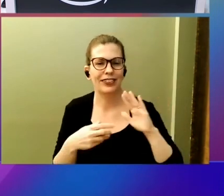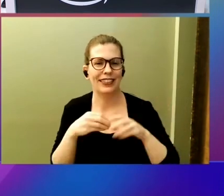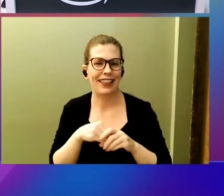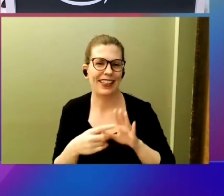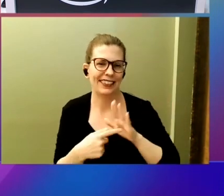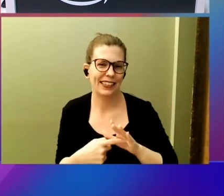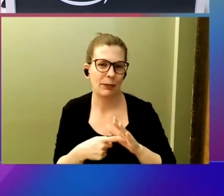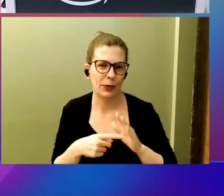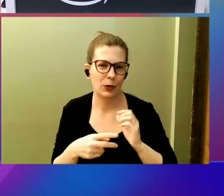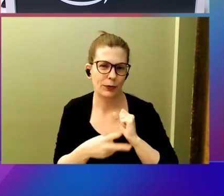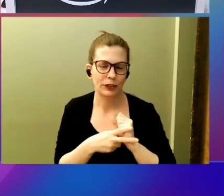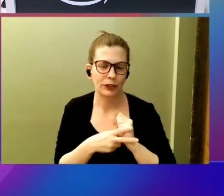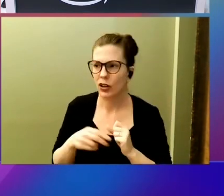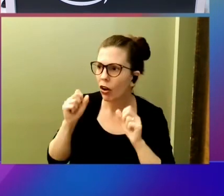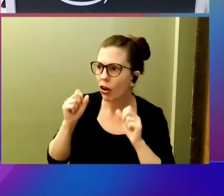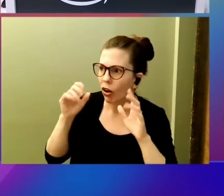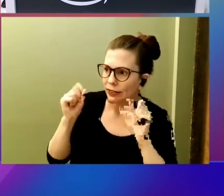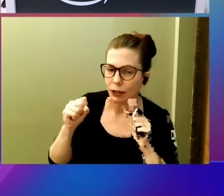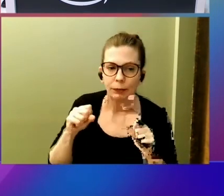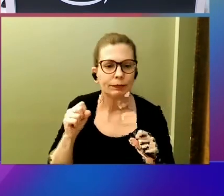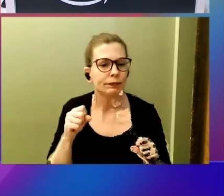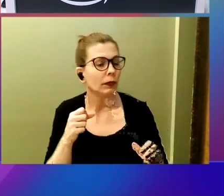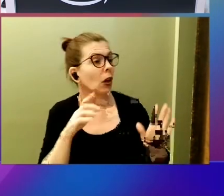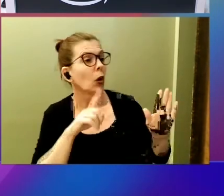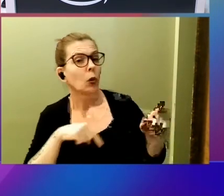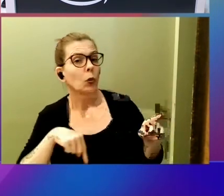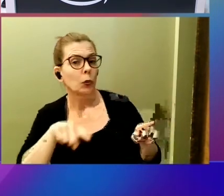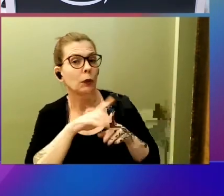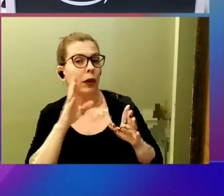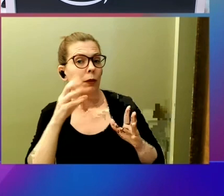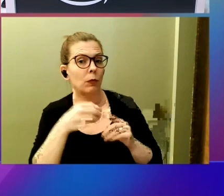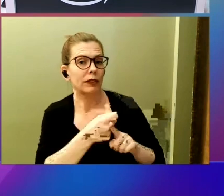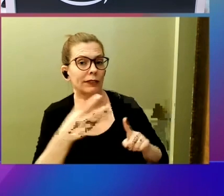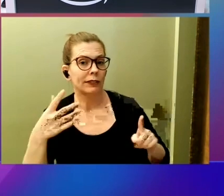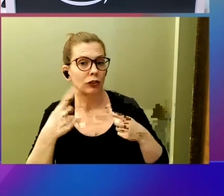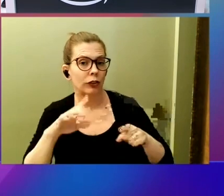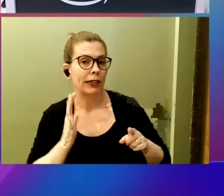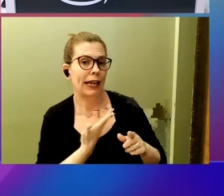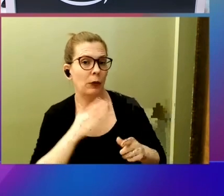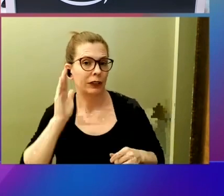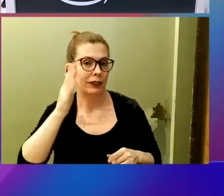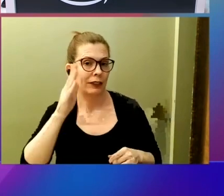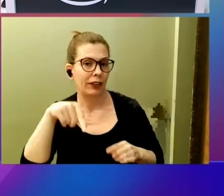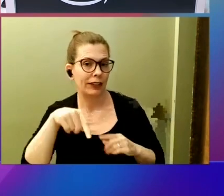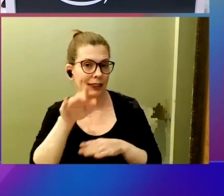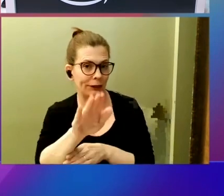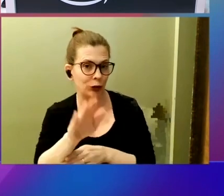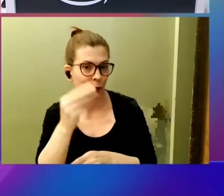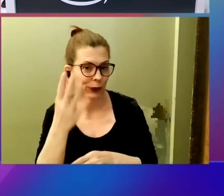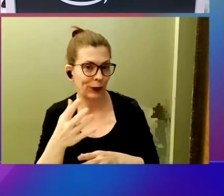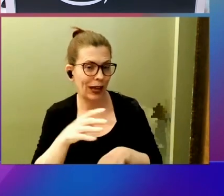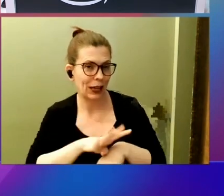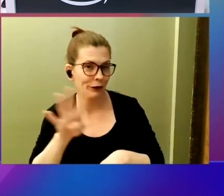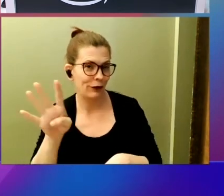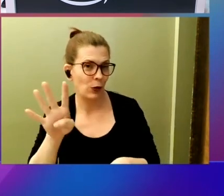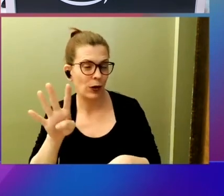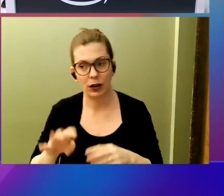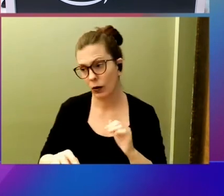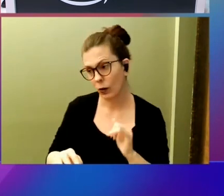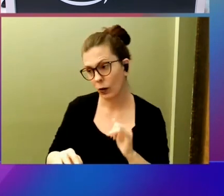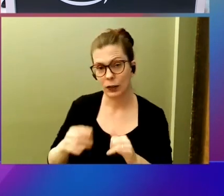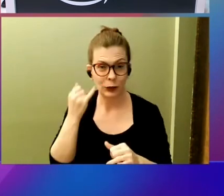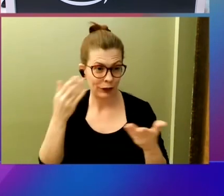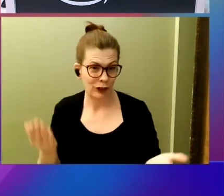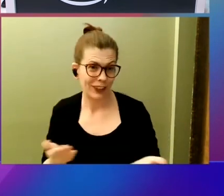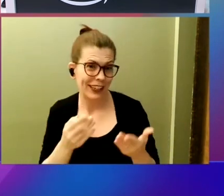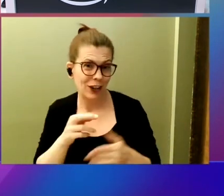awesome. Yeah. And we are going to be diving deeper in our session this afternoon. So I want Ooh. to plug that at 4 o'clock today. Oh. So if you're at reInvent, we